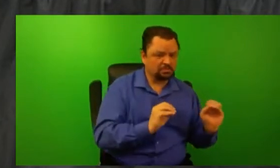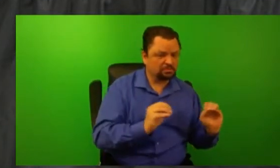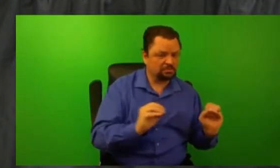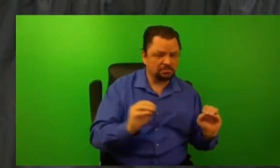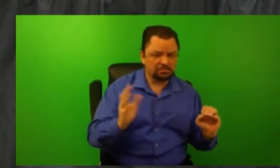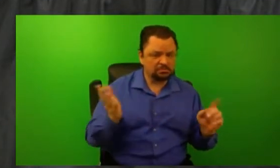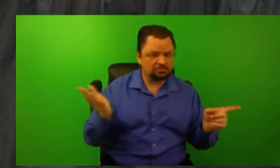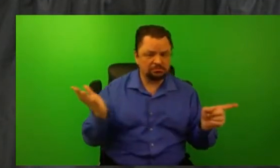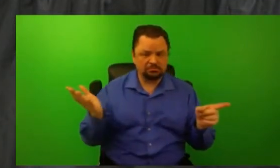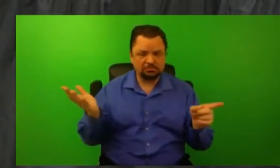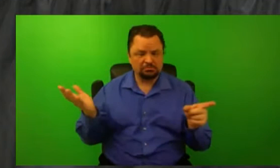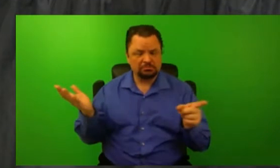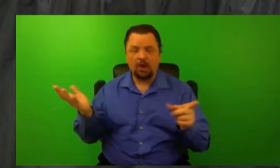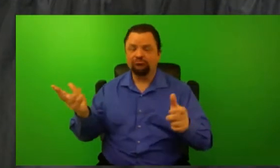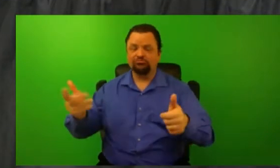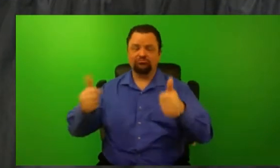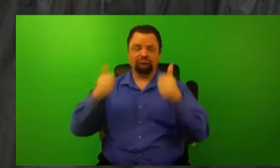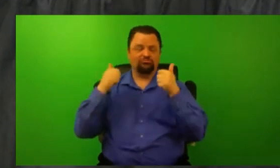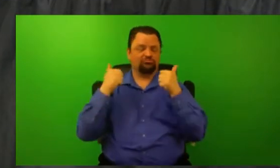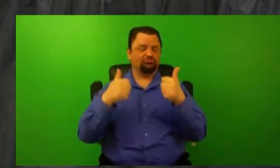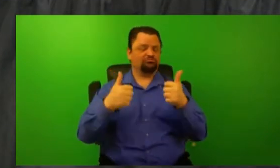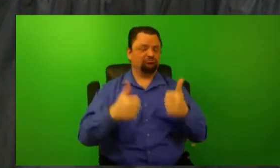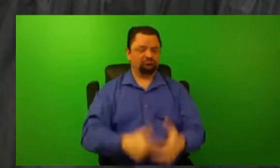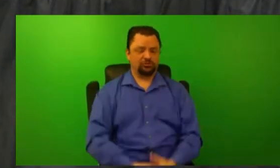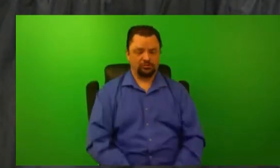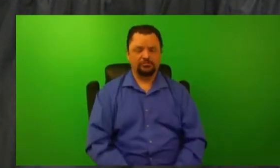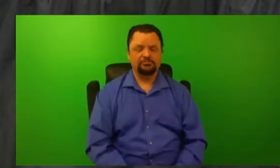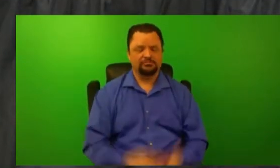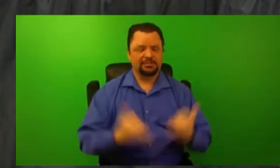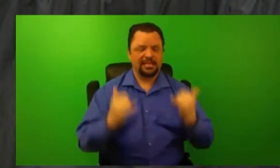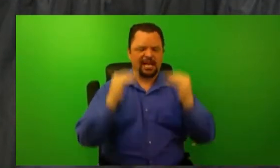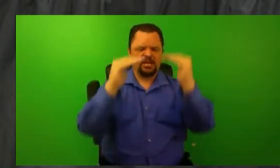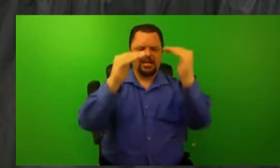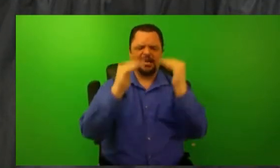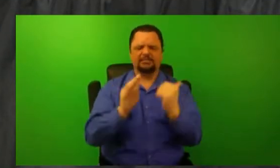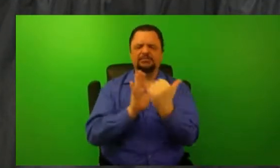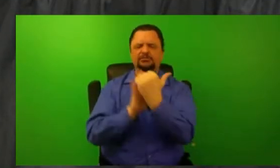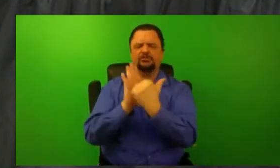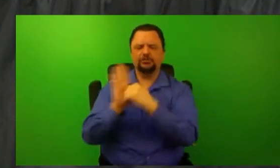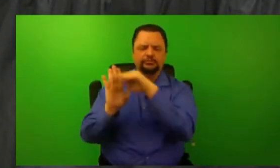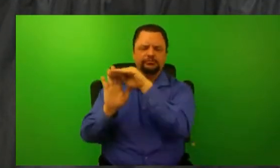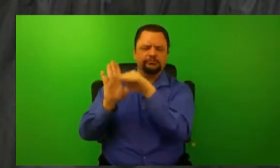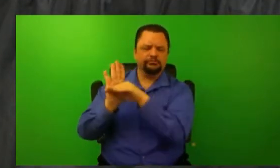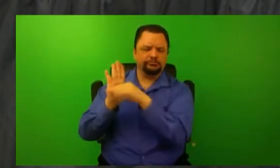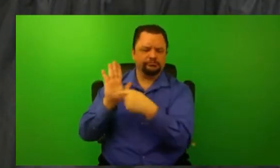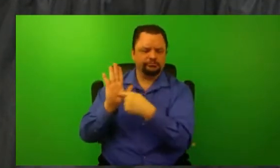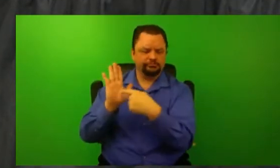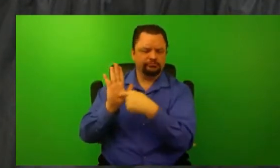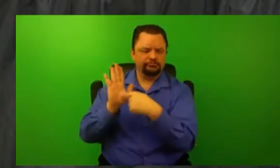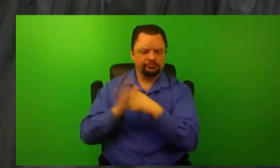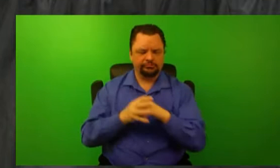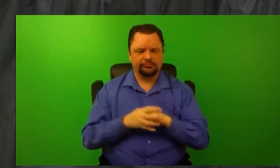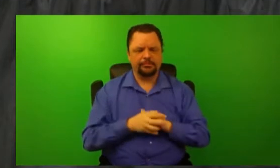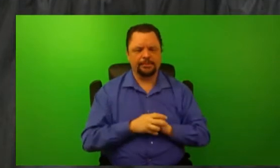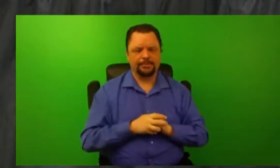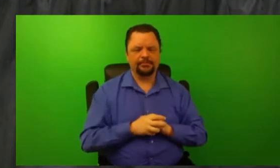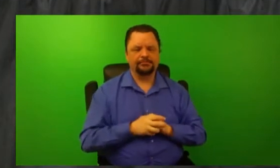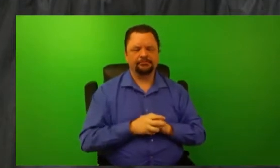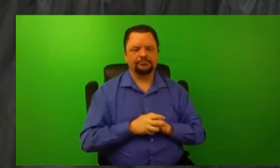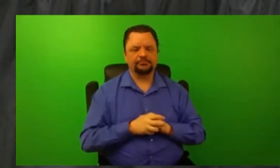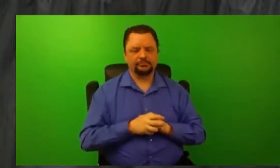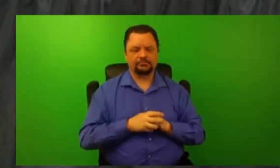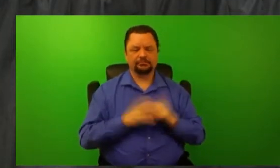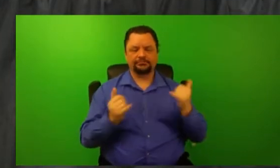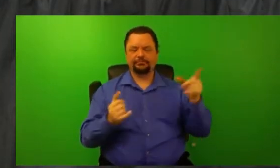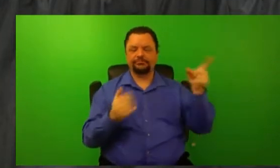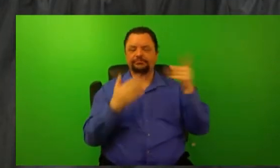Okay. Well, let's move to the next item on our agenda, and one of my favorites, which is the Public Health